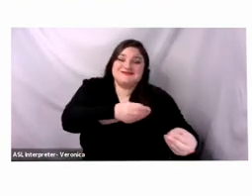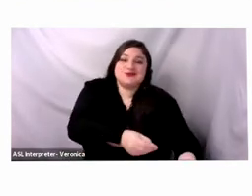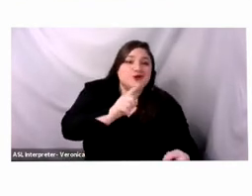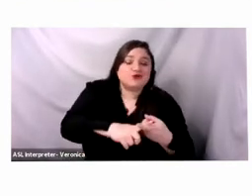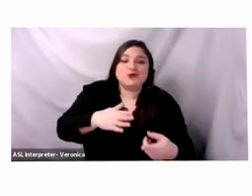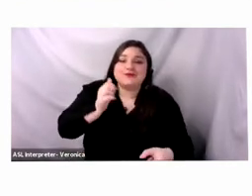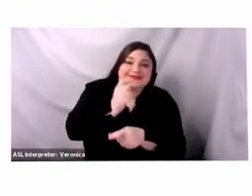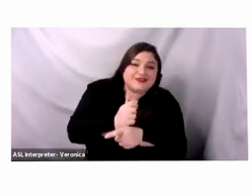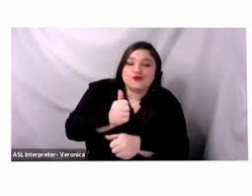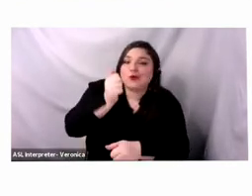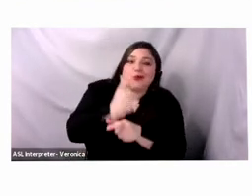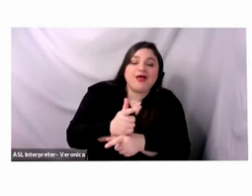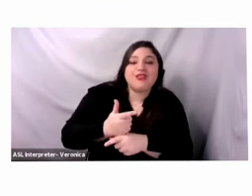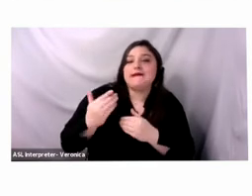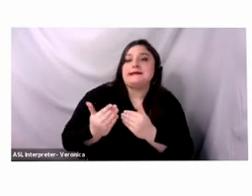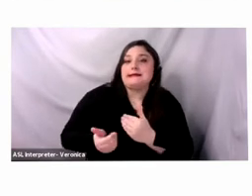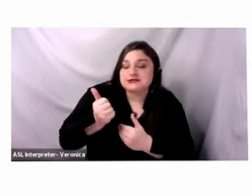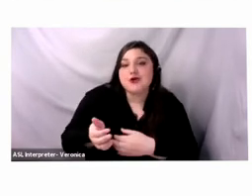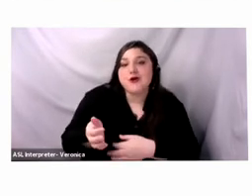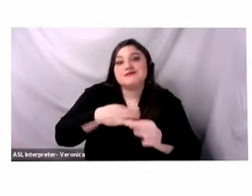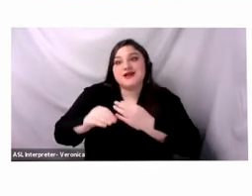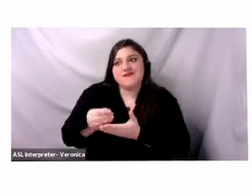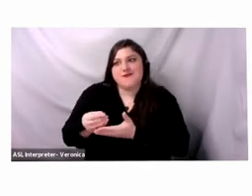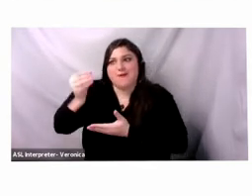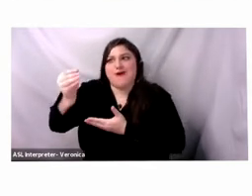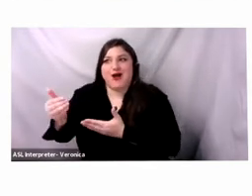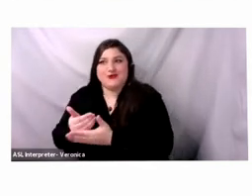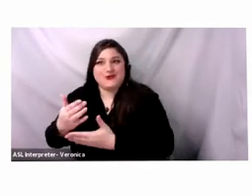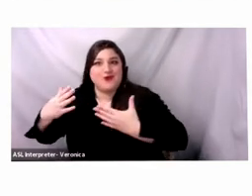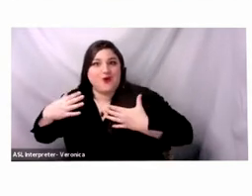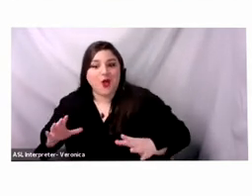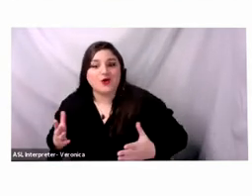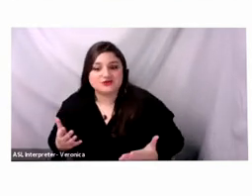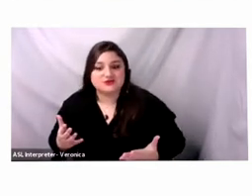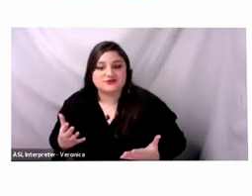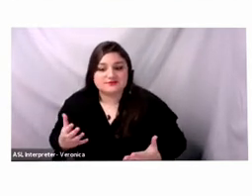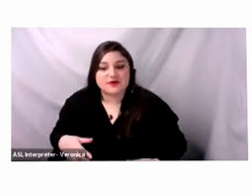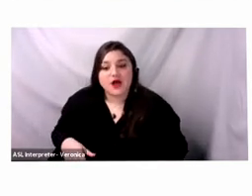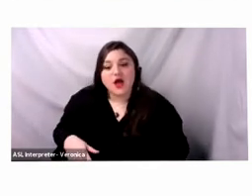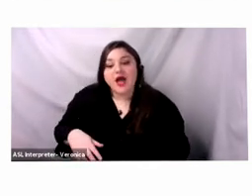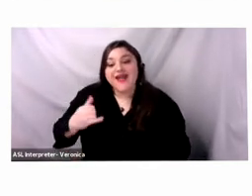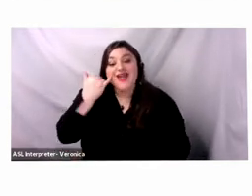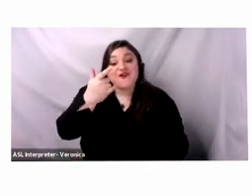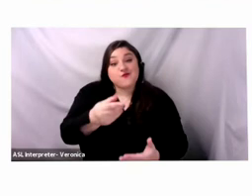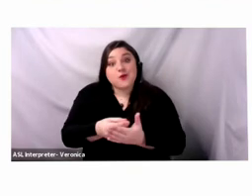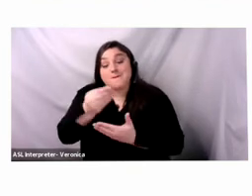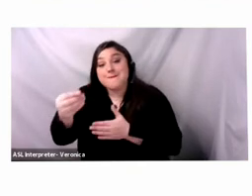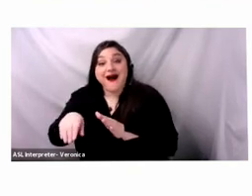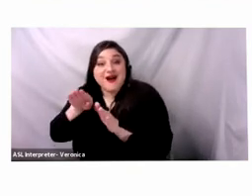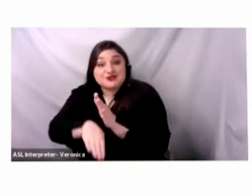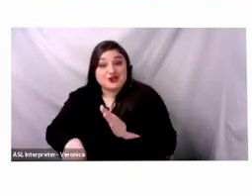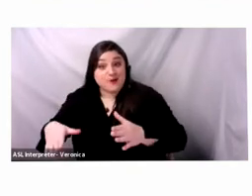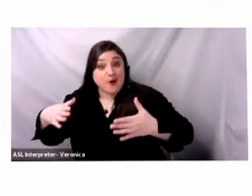cheap clothes, and you know, you can't give it to your relation because it's not, you know, it's